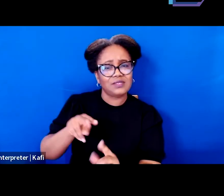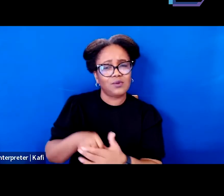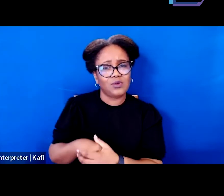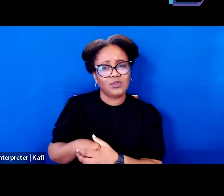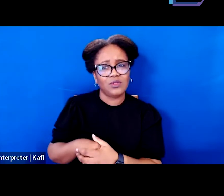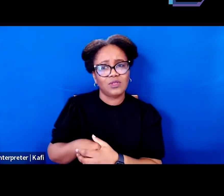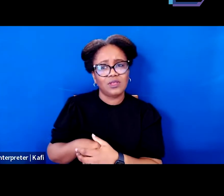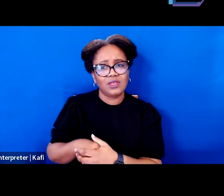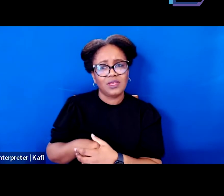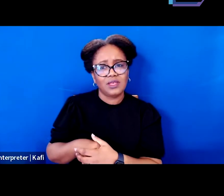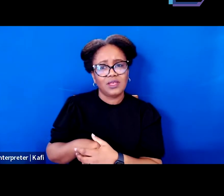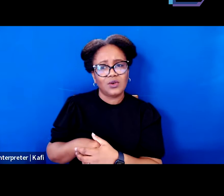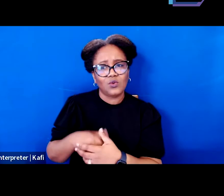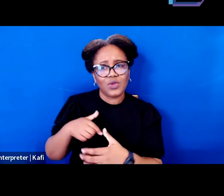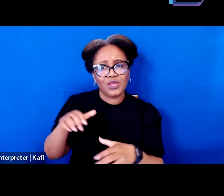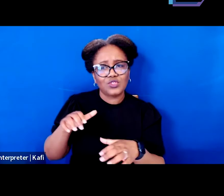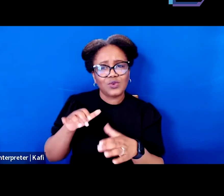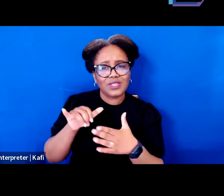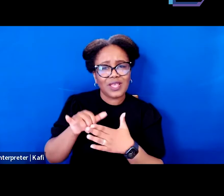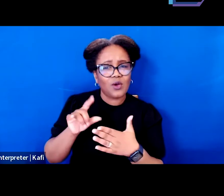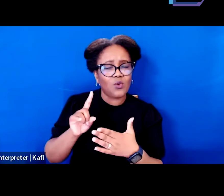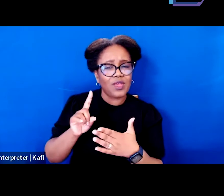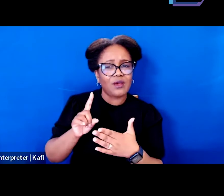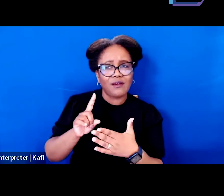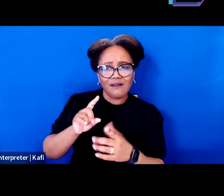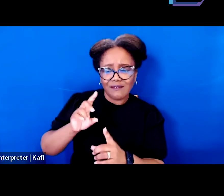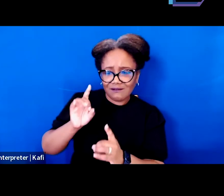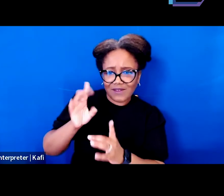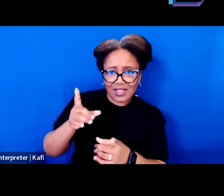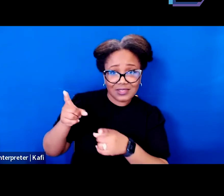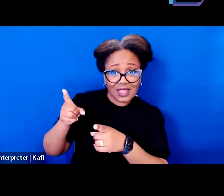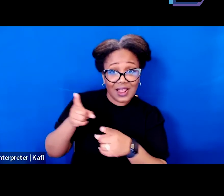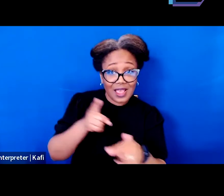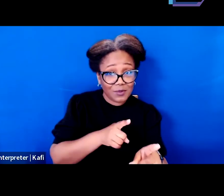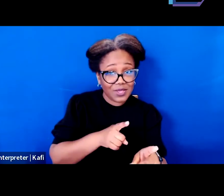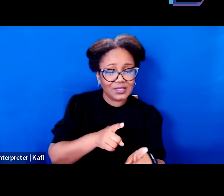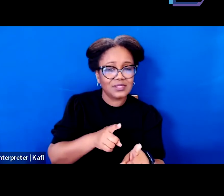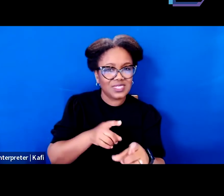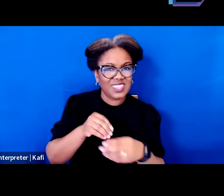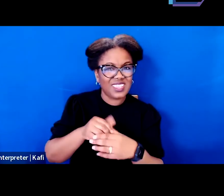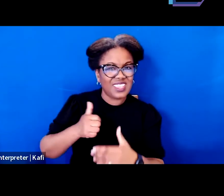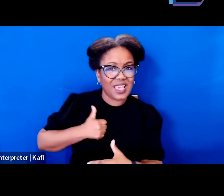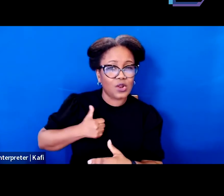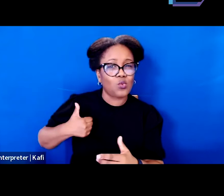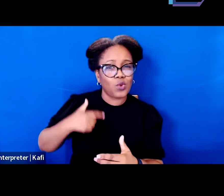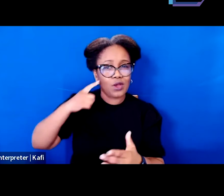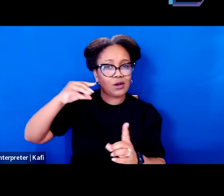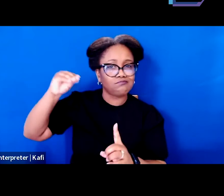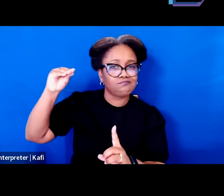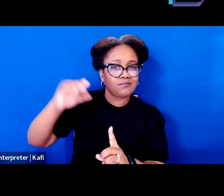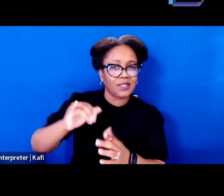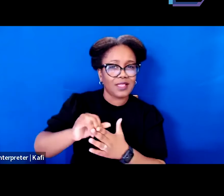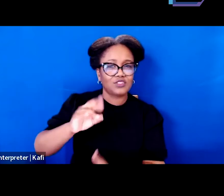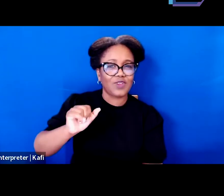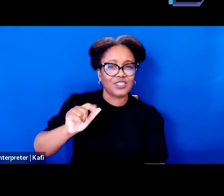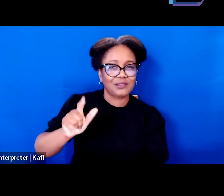Labakane Massimo makes the statement that violence against women begets violence against the